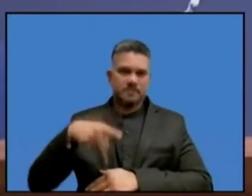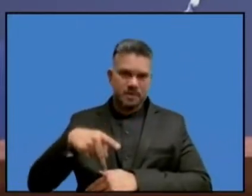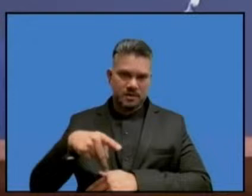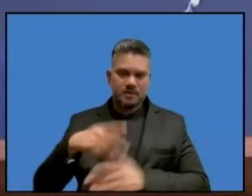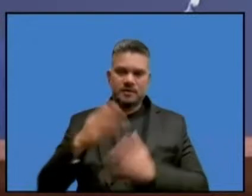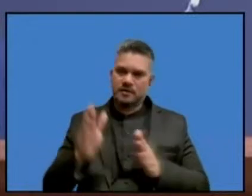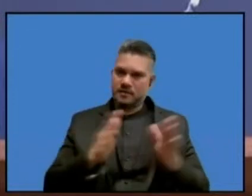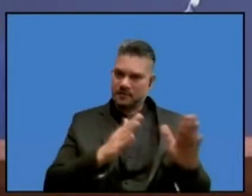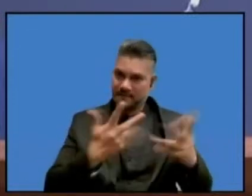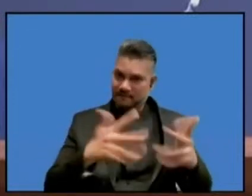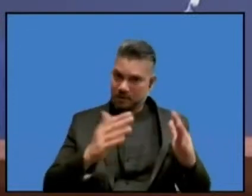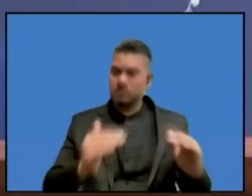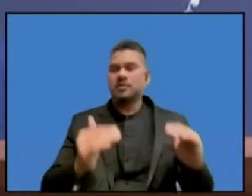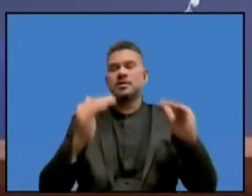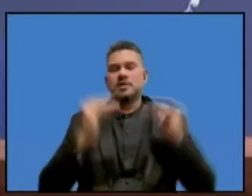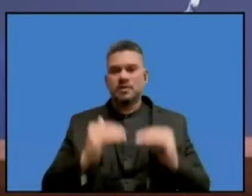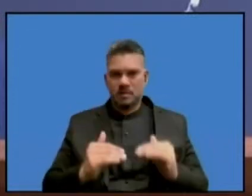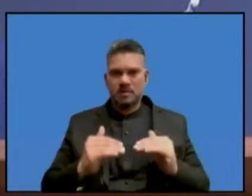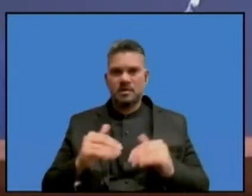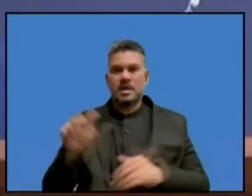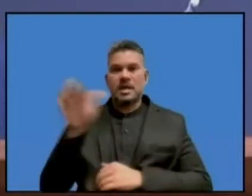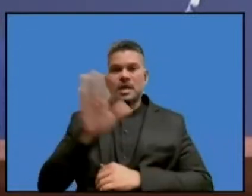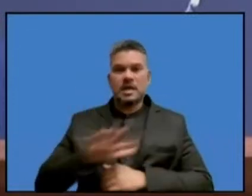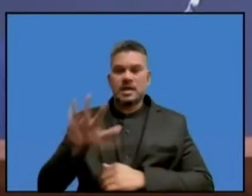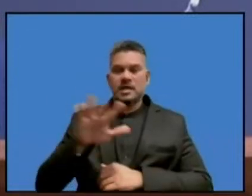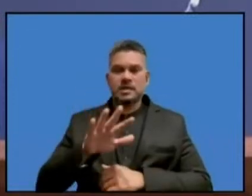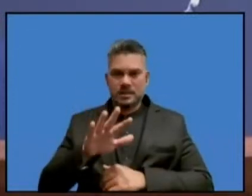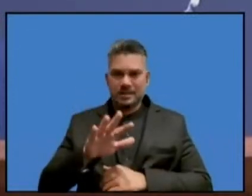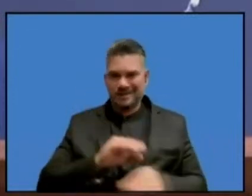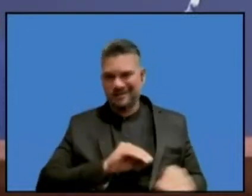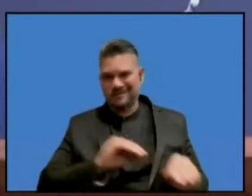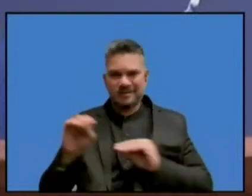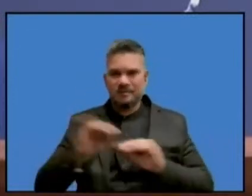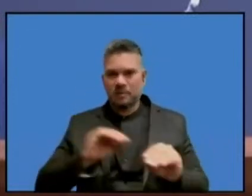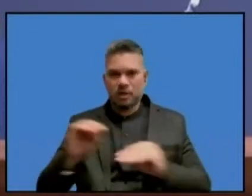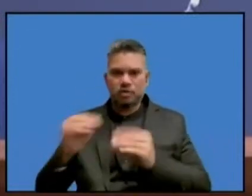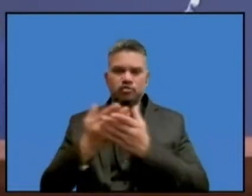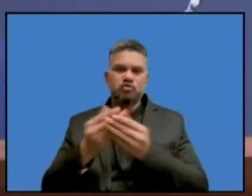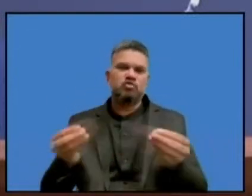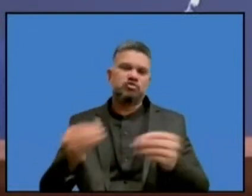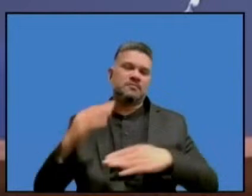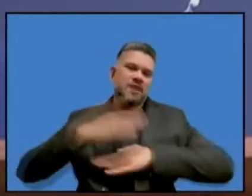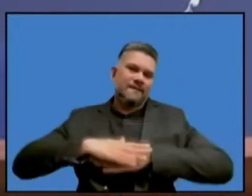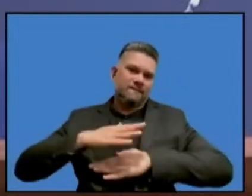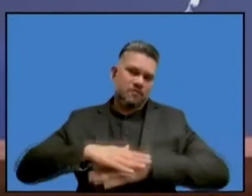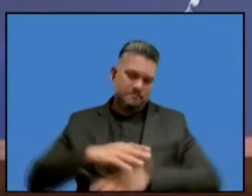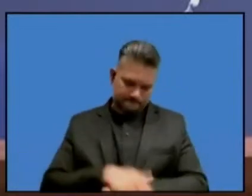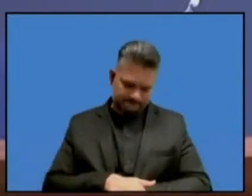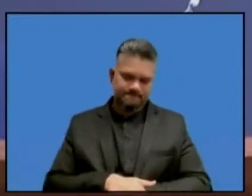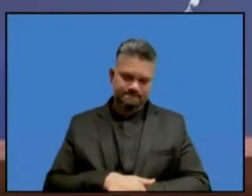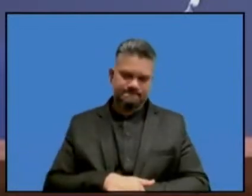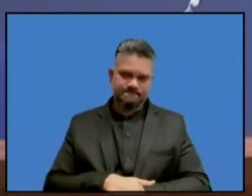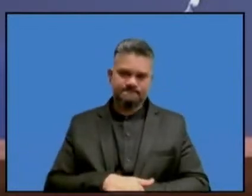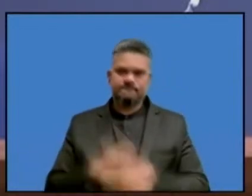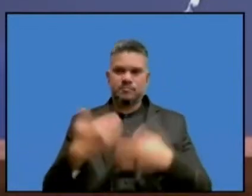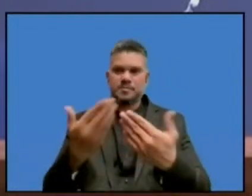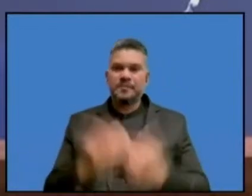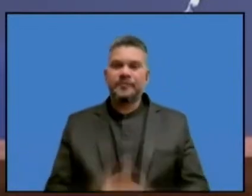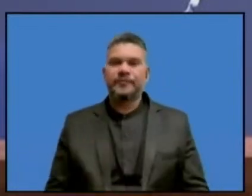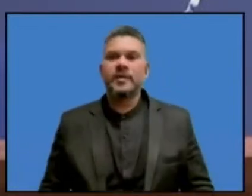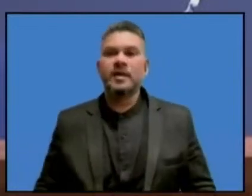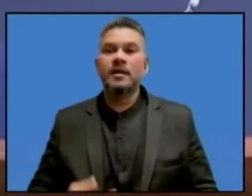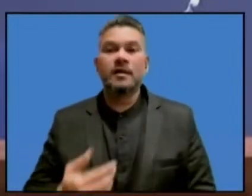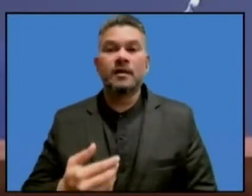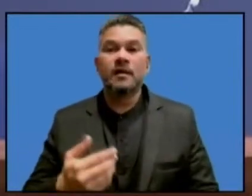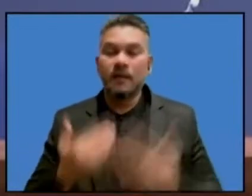Displacement Solution Platform. So please. Thank you, Chair. Excellencies, ladies and gentlemen,